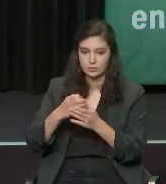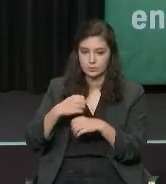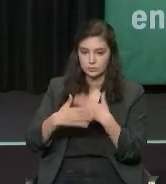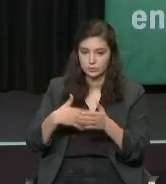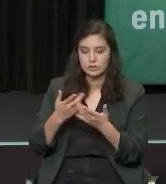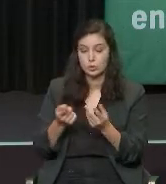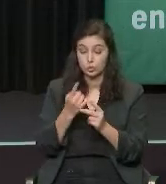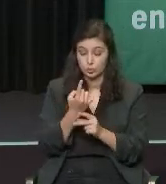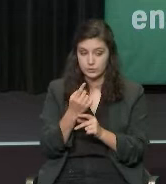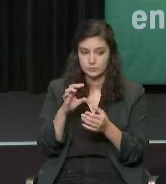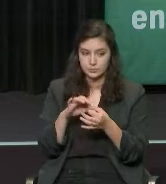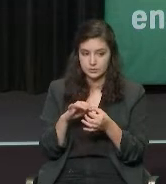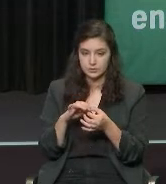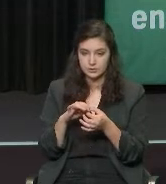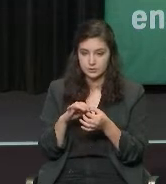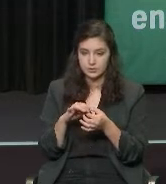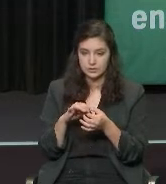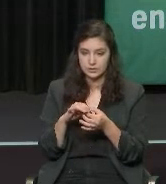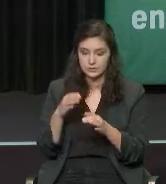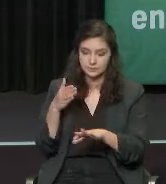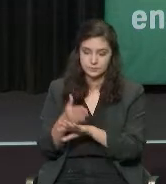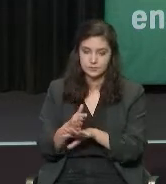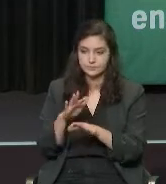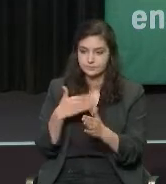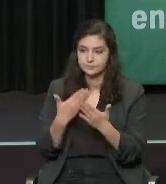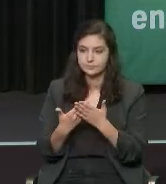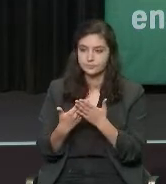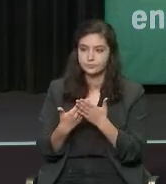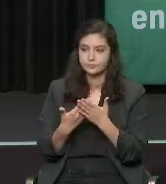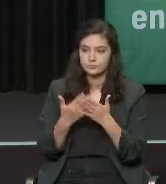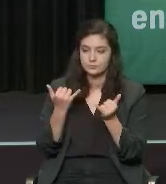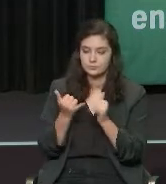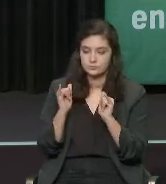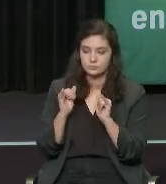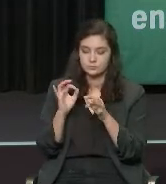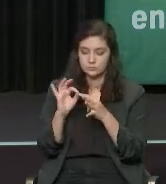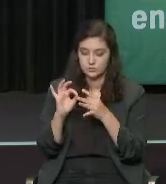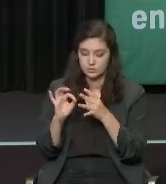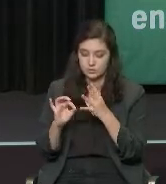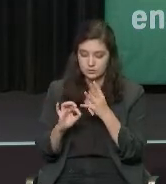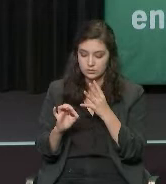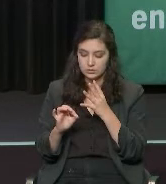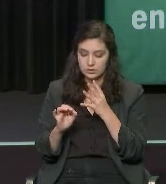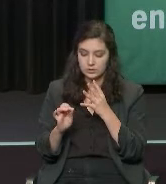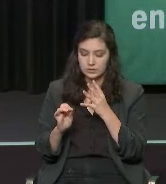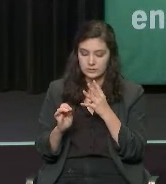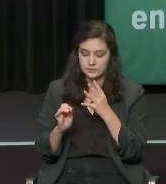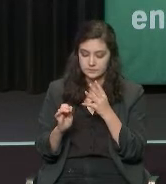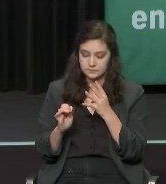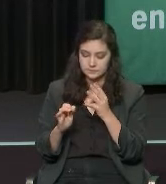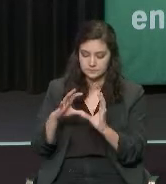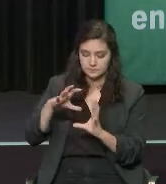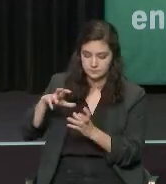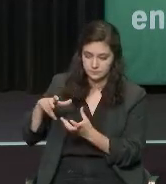One of them is contributing directly by submitting independent global estimates to the global